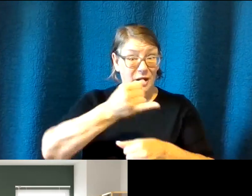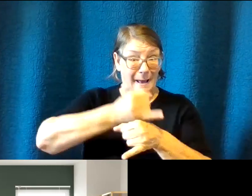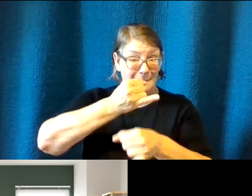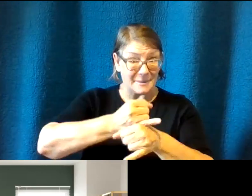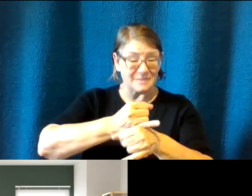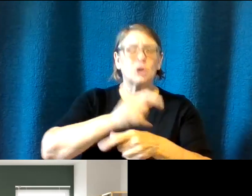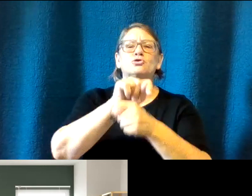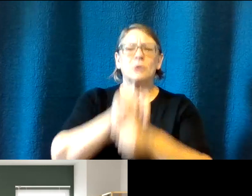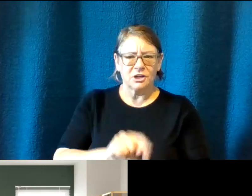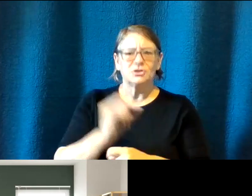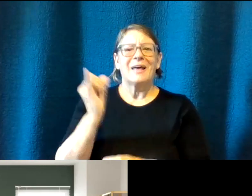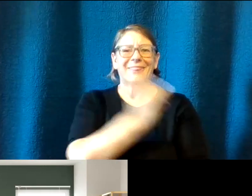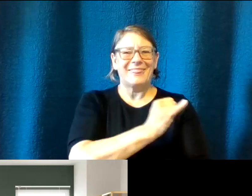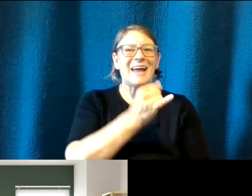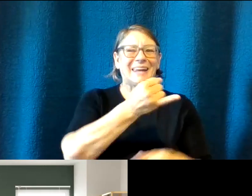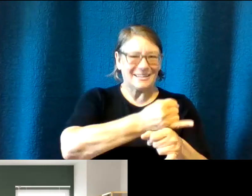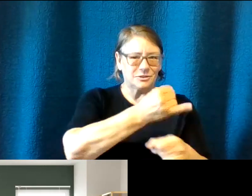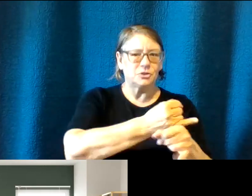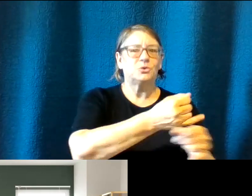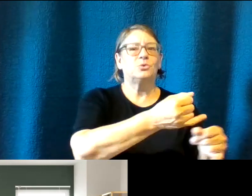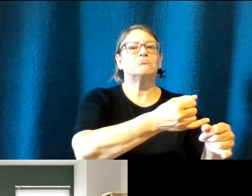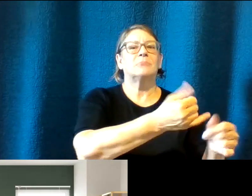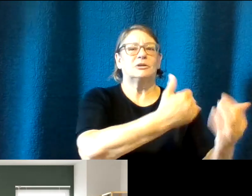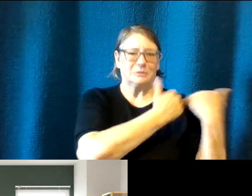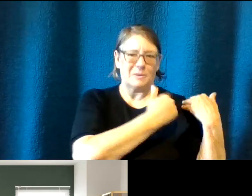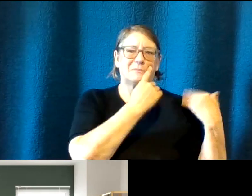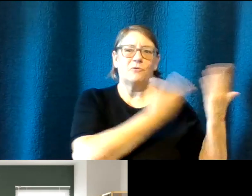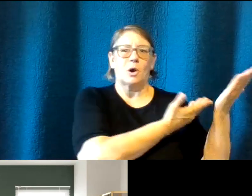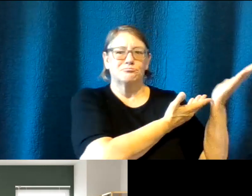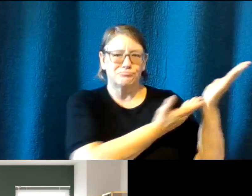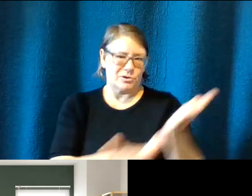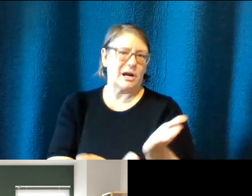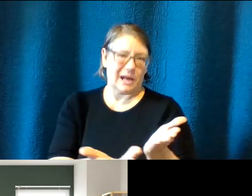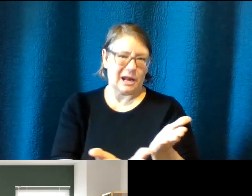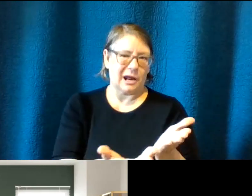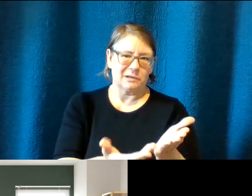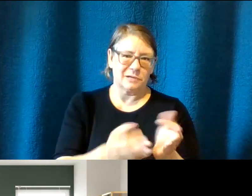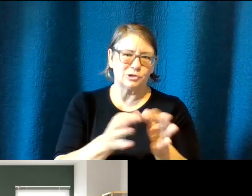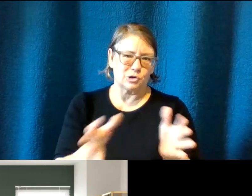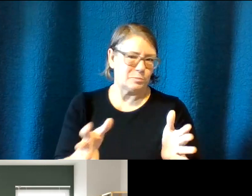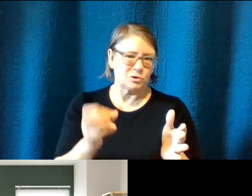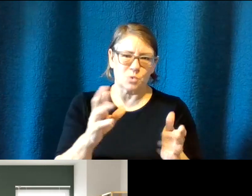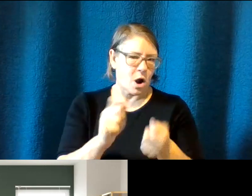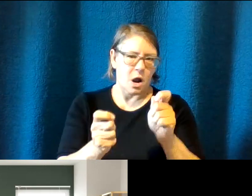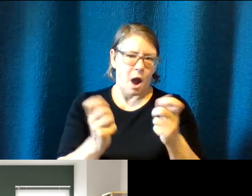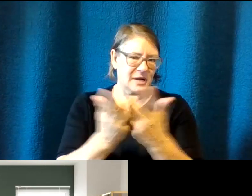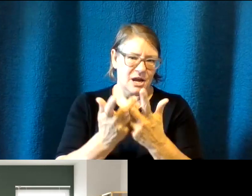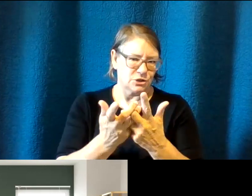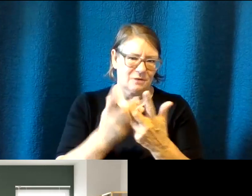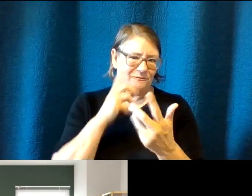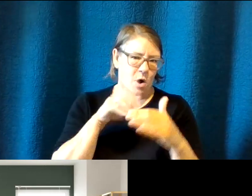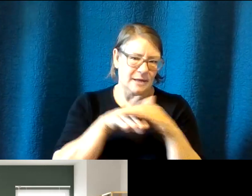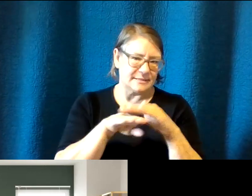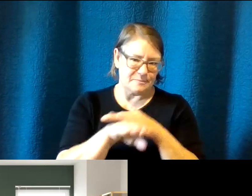that institute of higher education is then responsible for offering some sort of accommodation and some sort of accessibility.